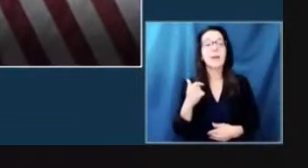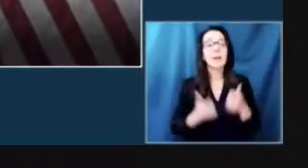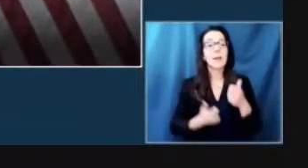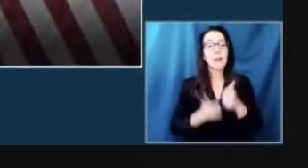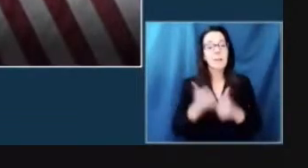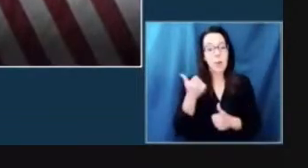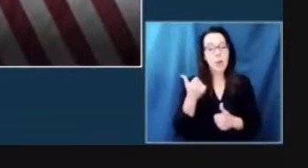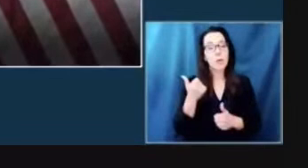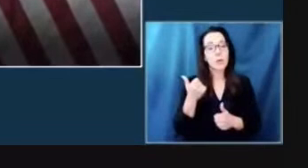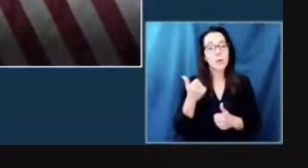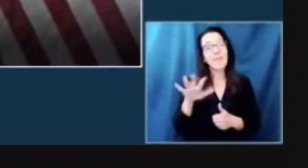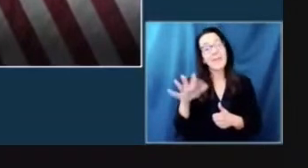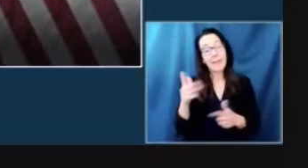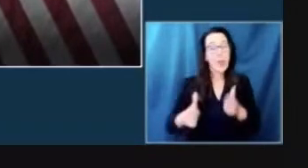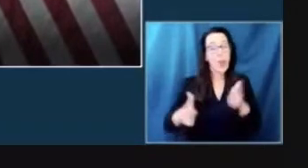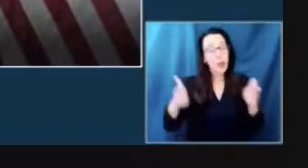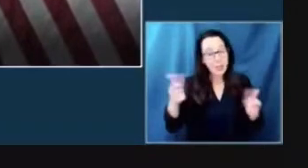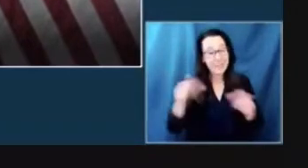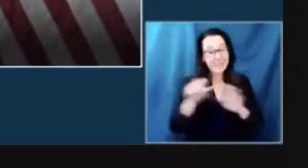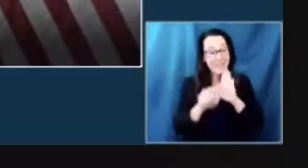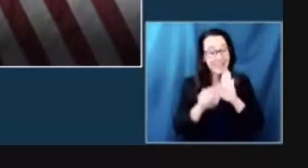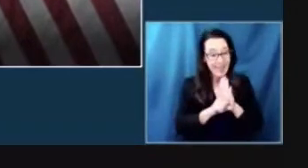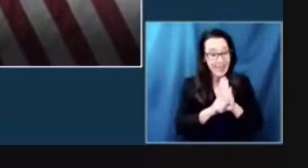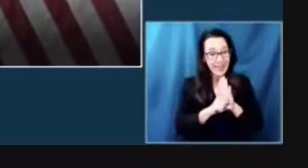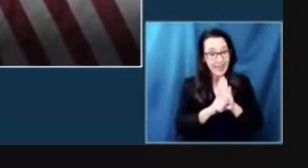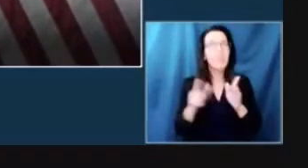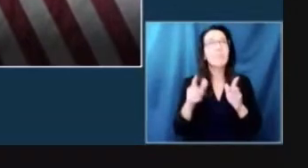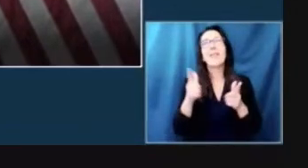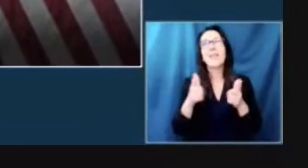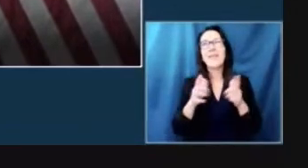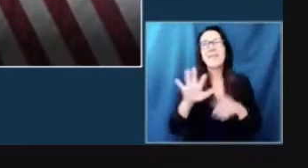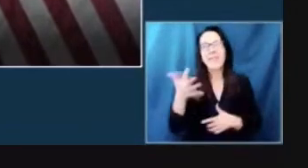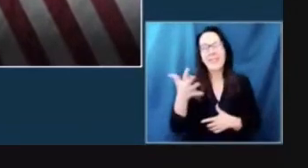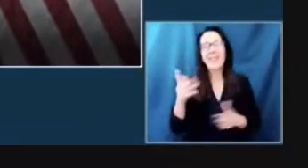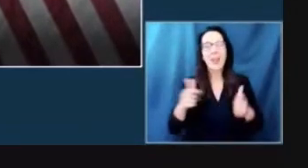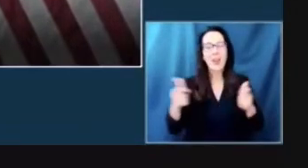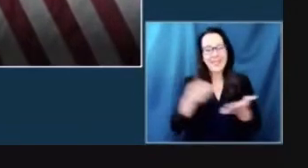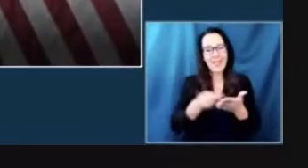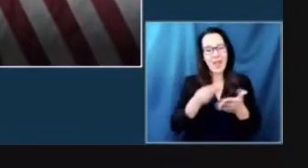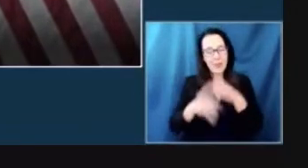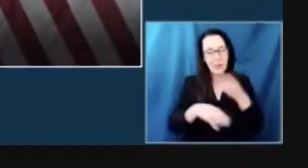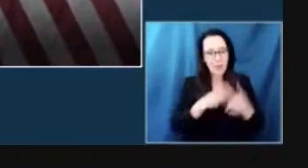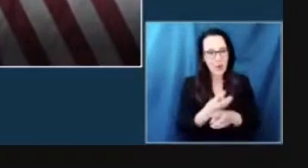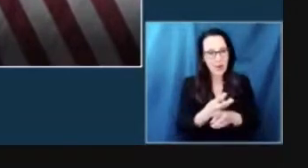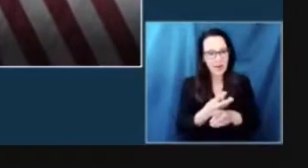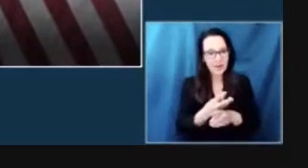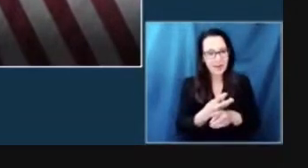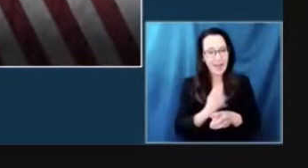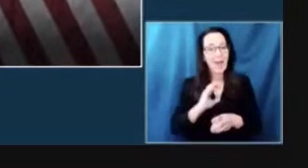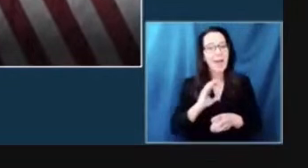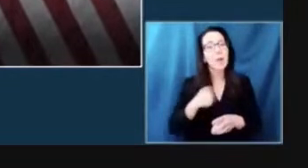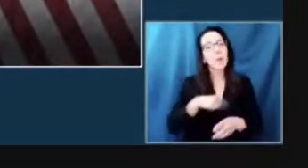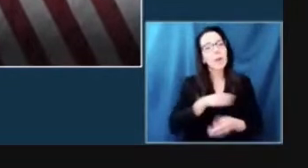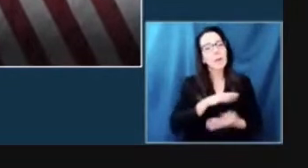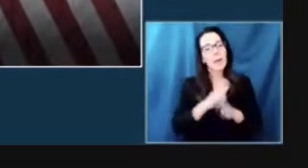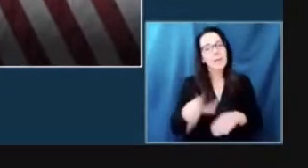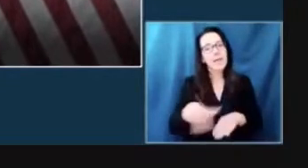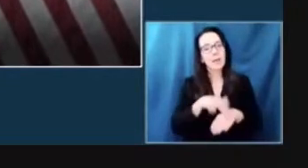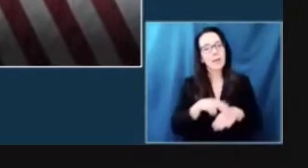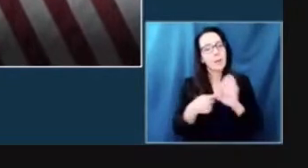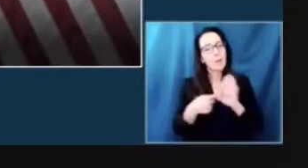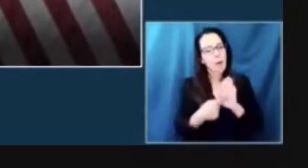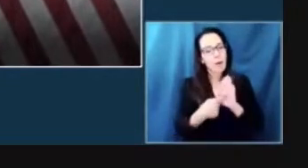fifth largest economy in the world, well, the solutions we advance become national models. And the candidates we